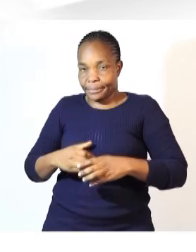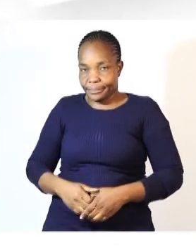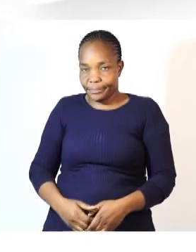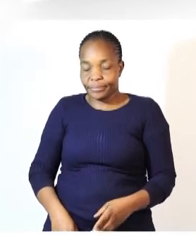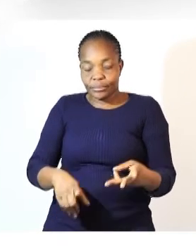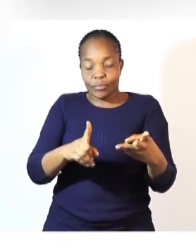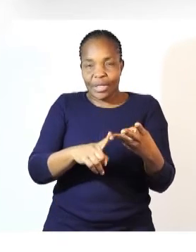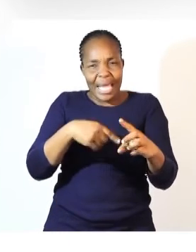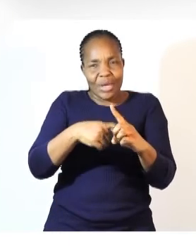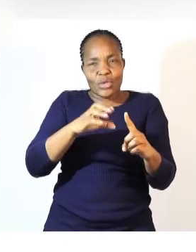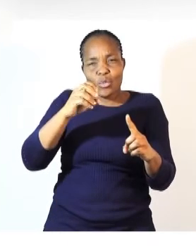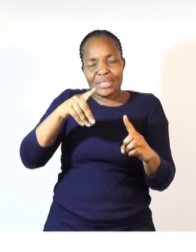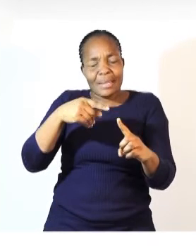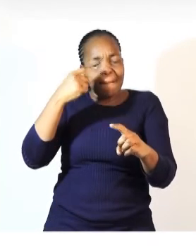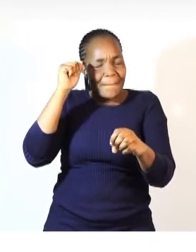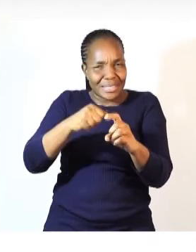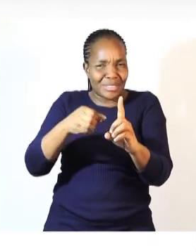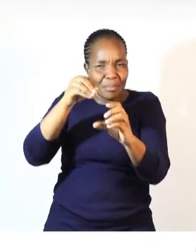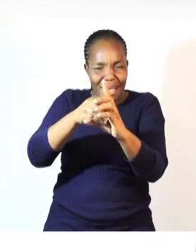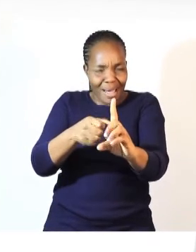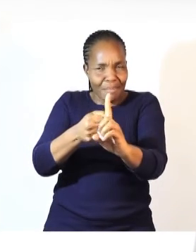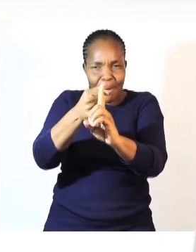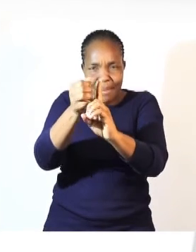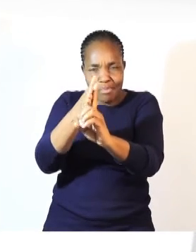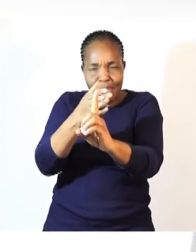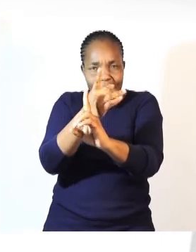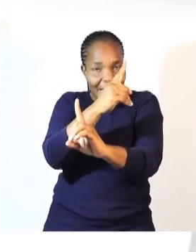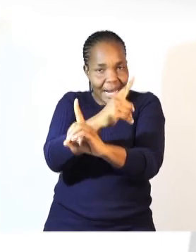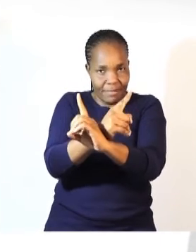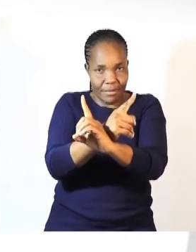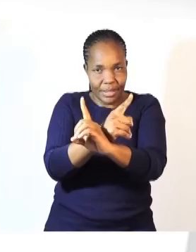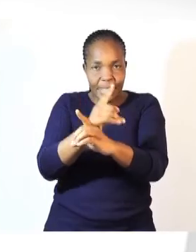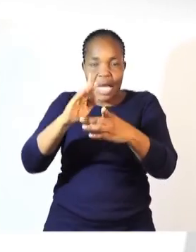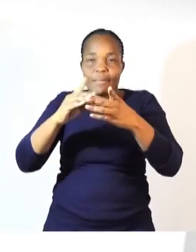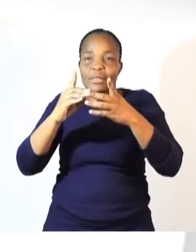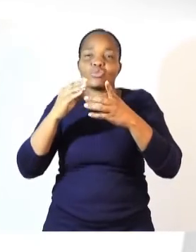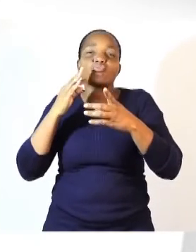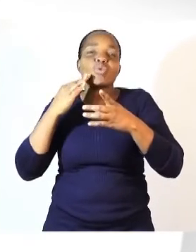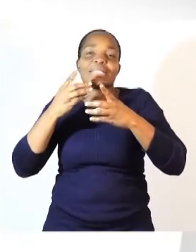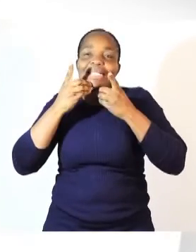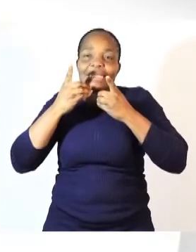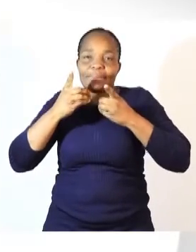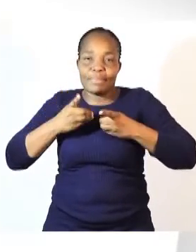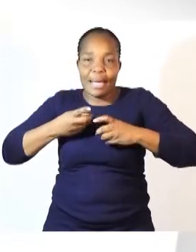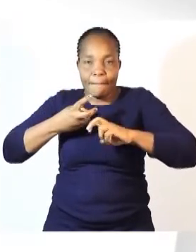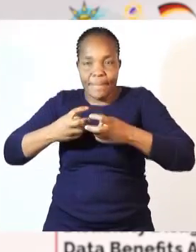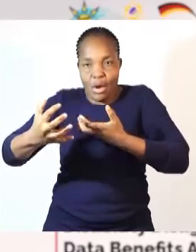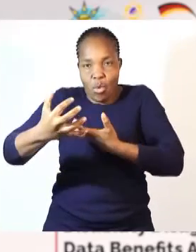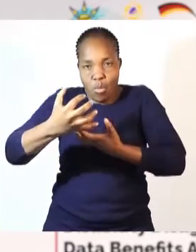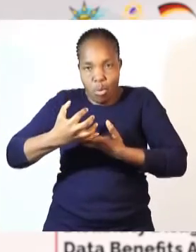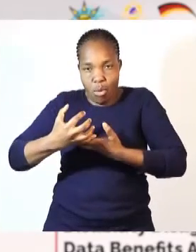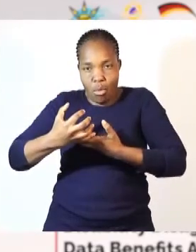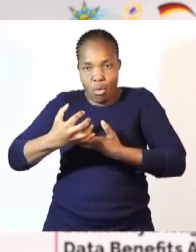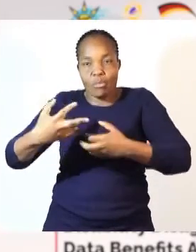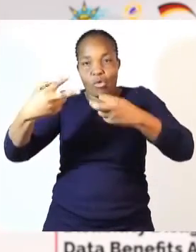OPDs should advocate more effectively with the government around the collection of disability data and statistics. My name